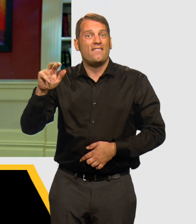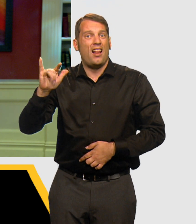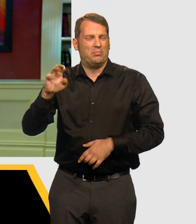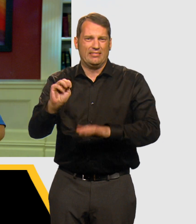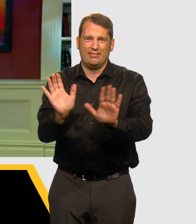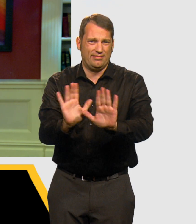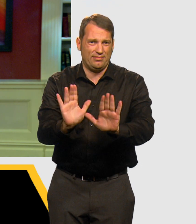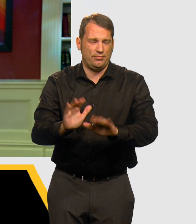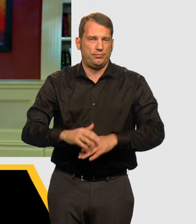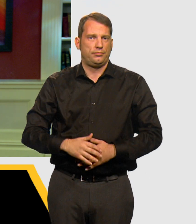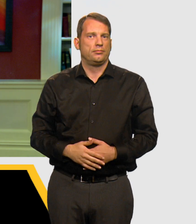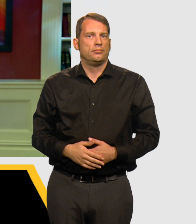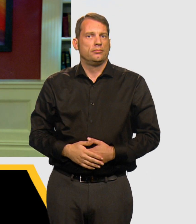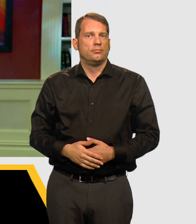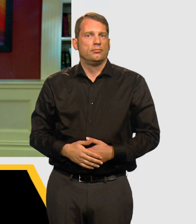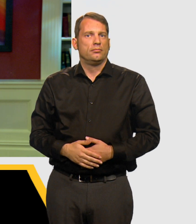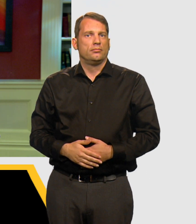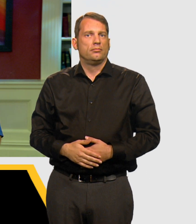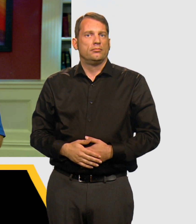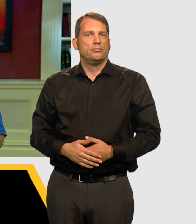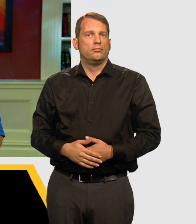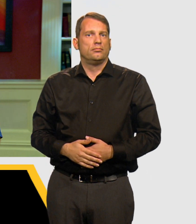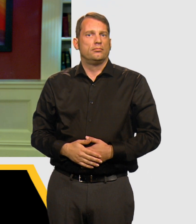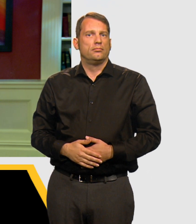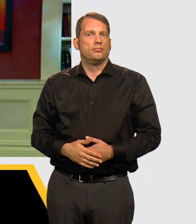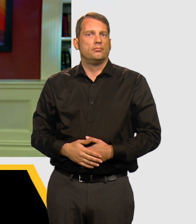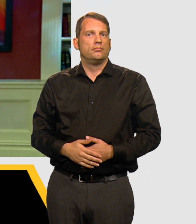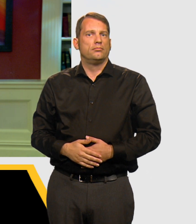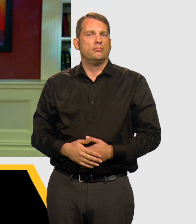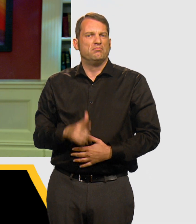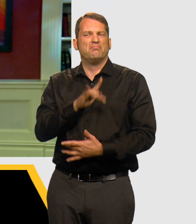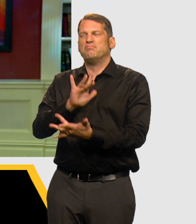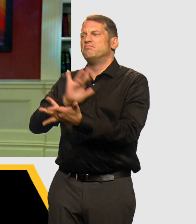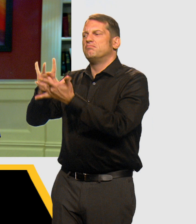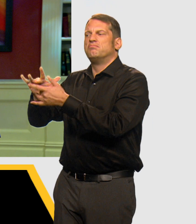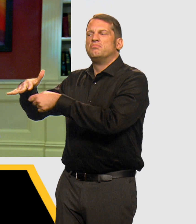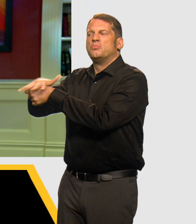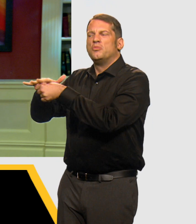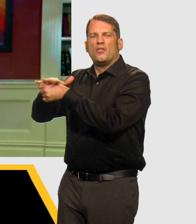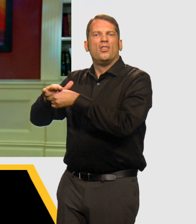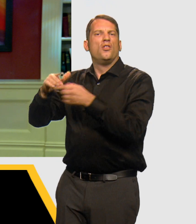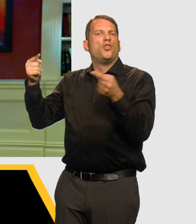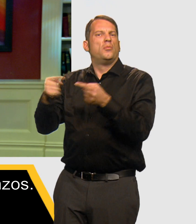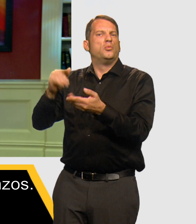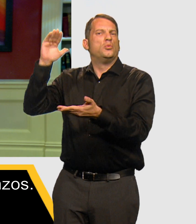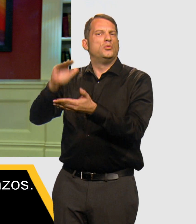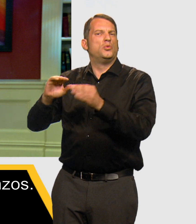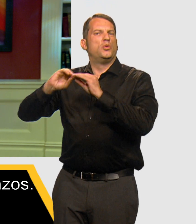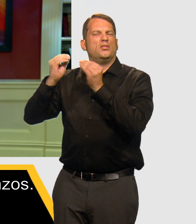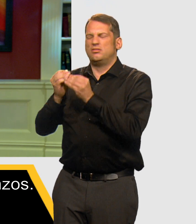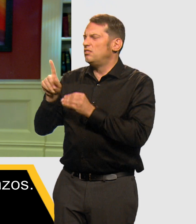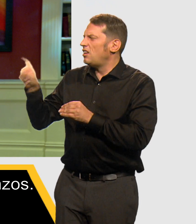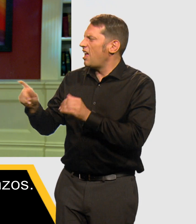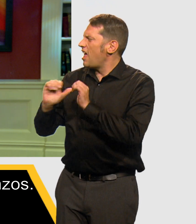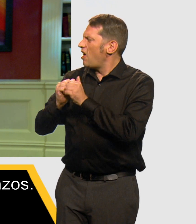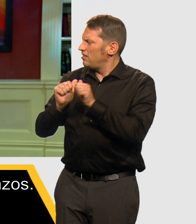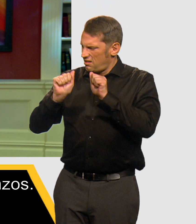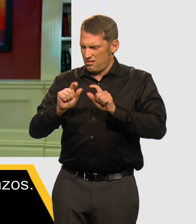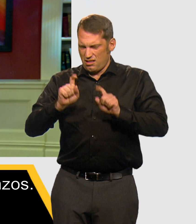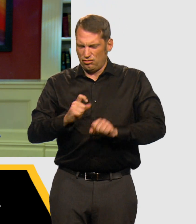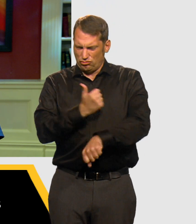opioids, especially cocaine, alcohol, or benzodiazepines, also known as